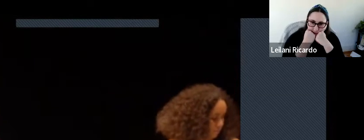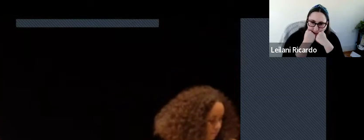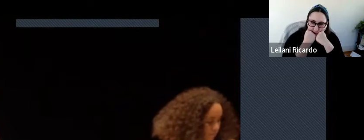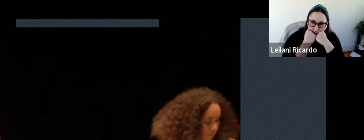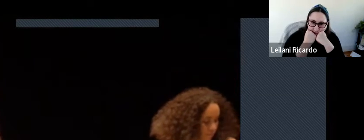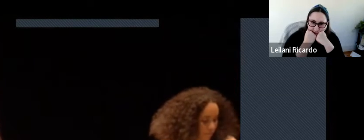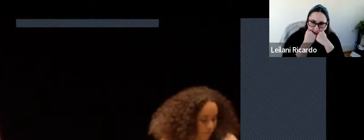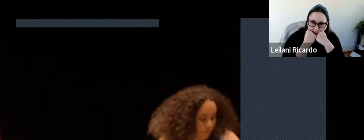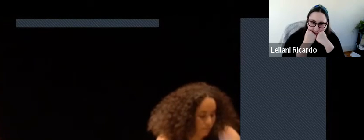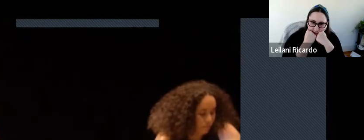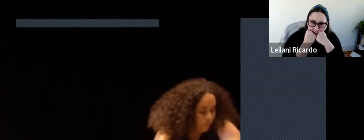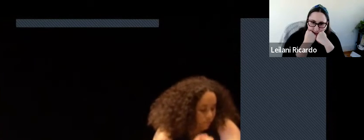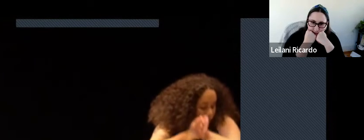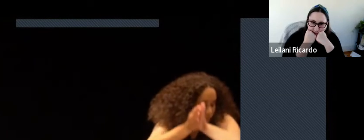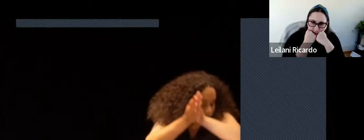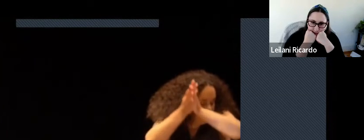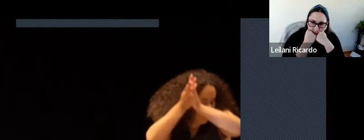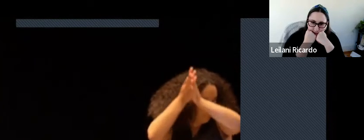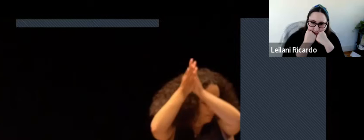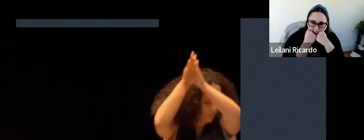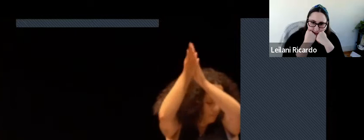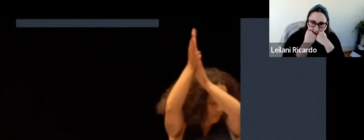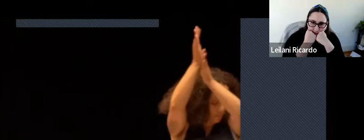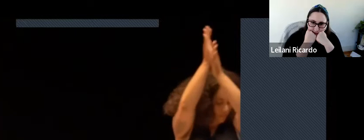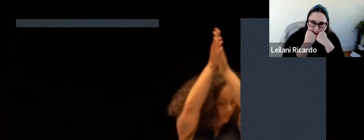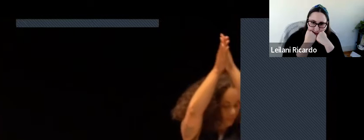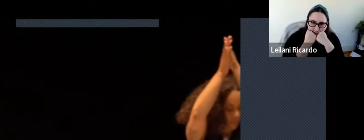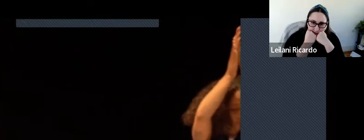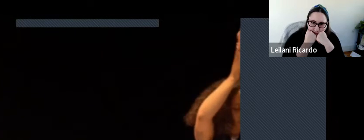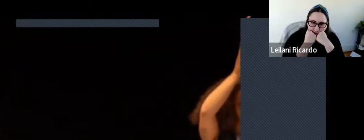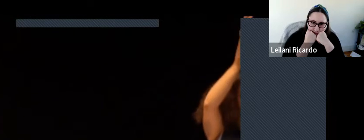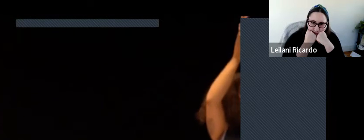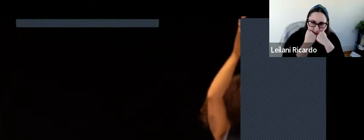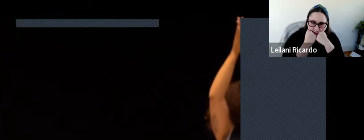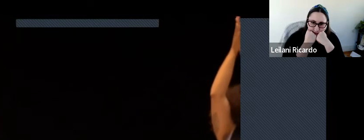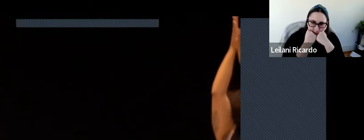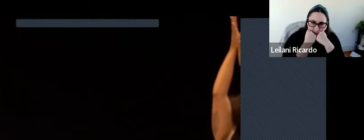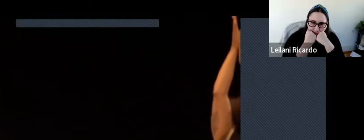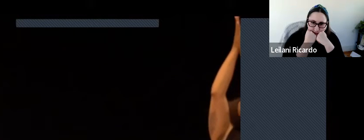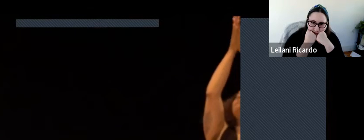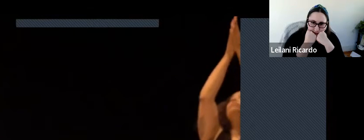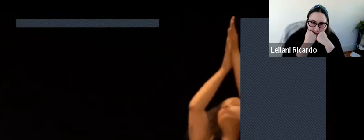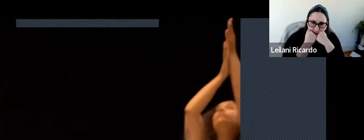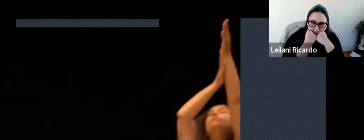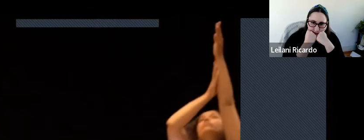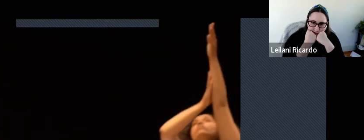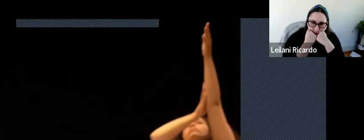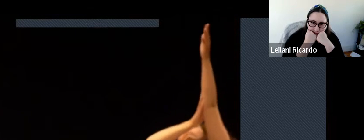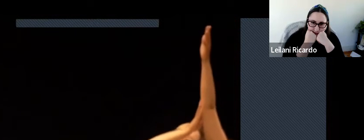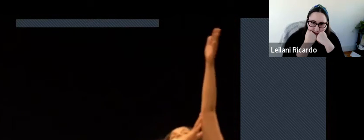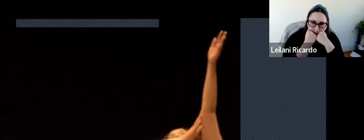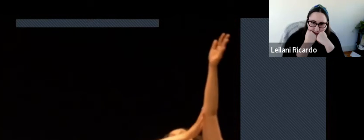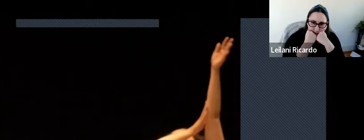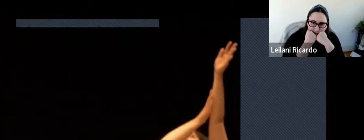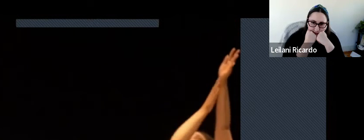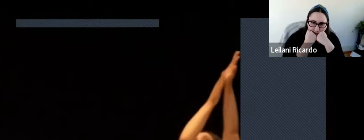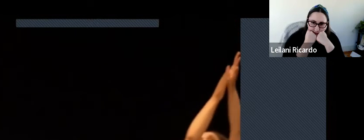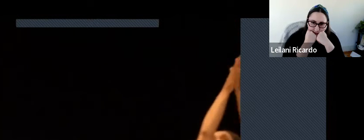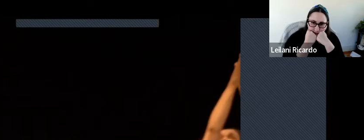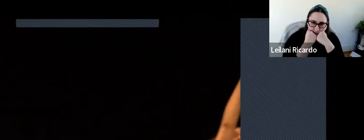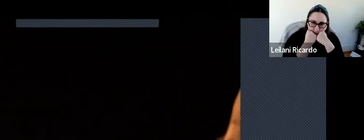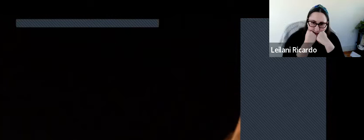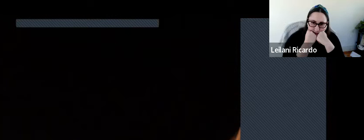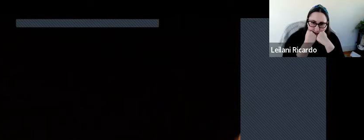My hands were also passed down to me. The same hands that will mend wounds time and time again.